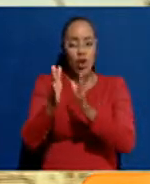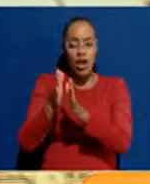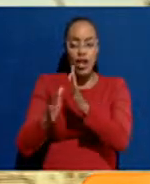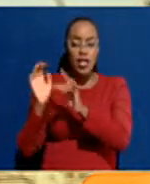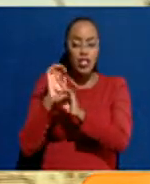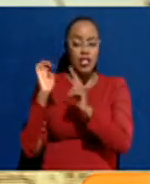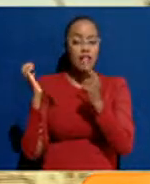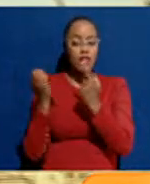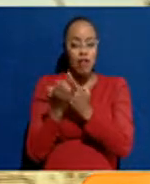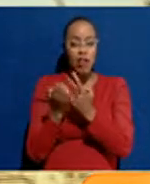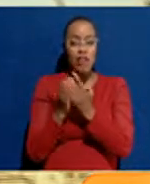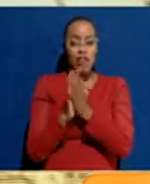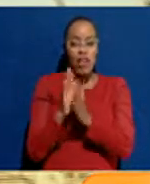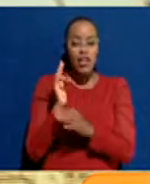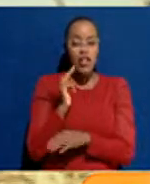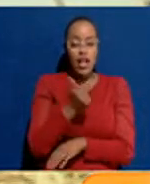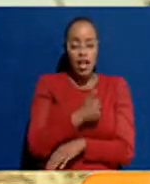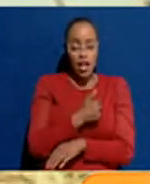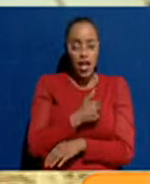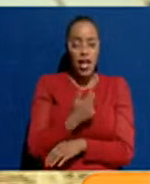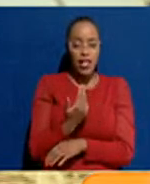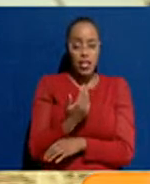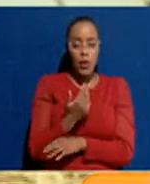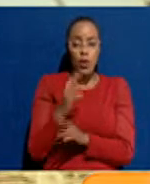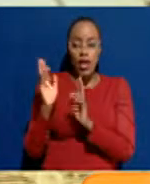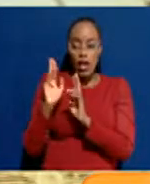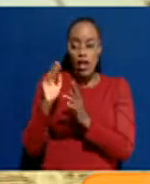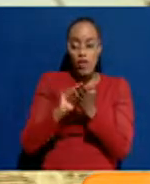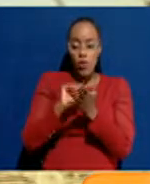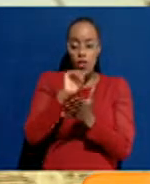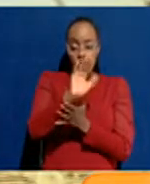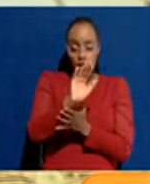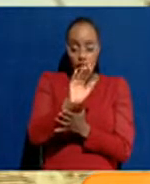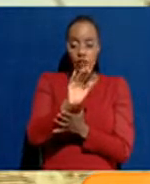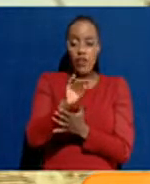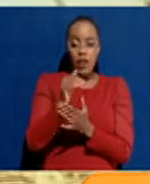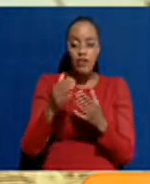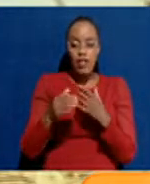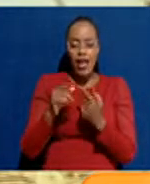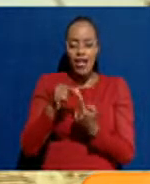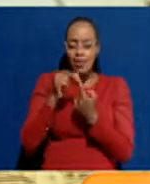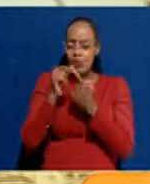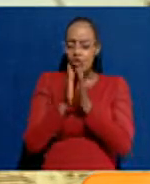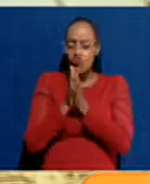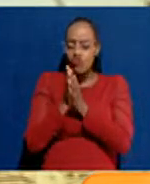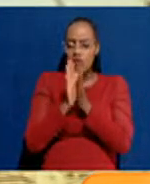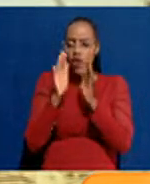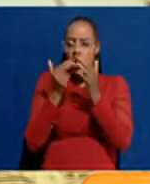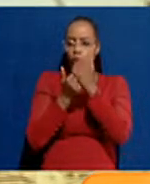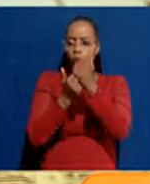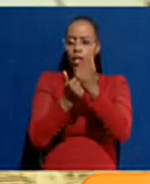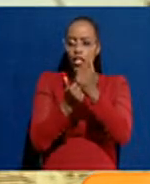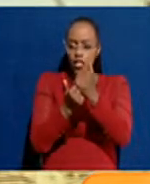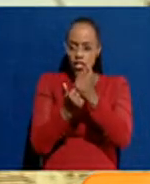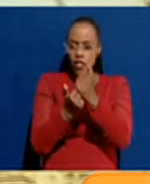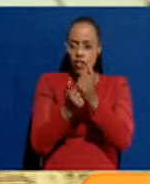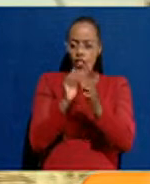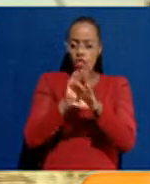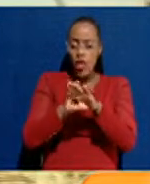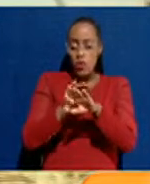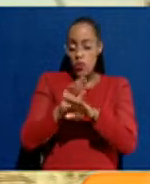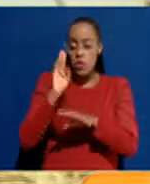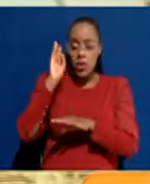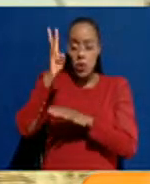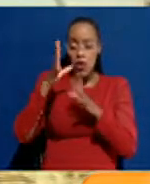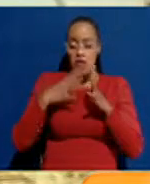environment. And we are engaging. In fact, we did send an expression of interest to see how we can partner with the goodwill